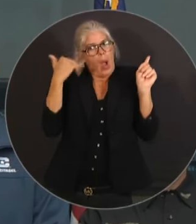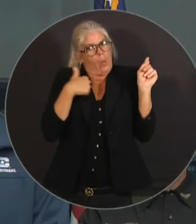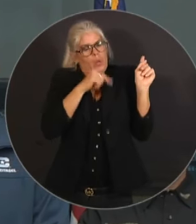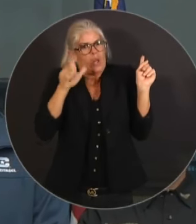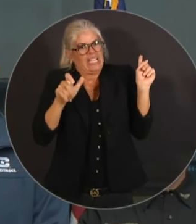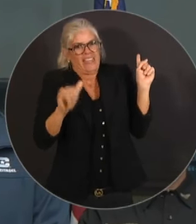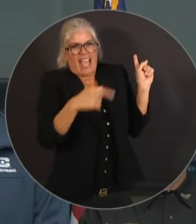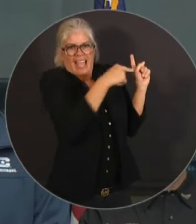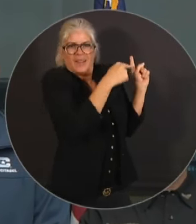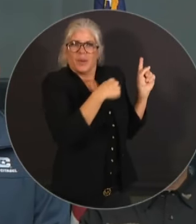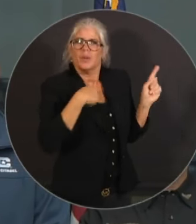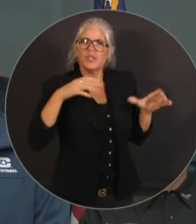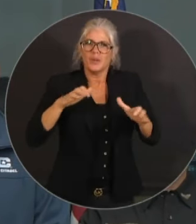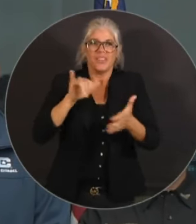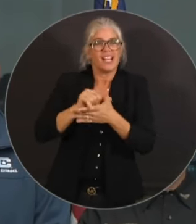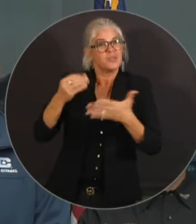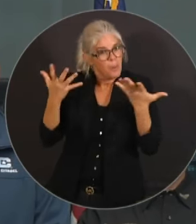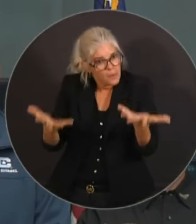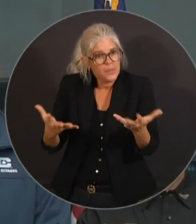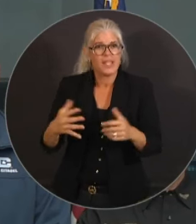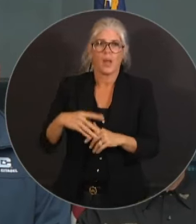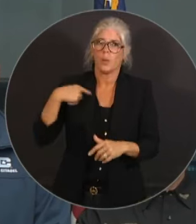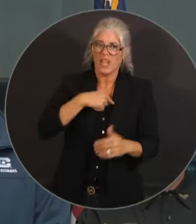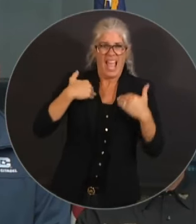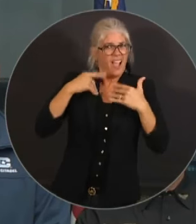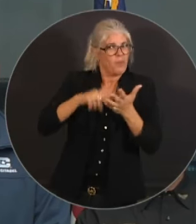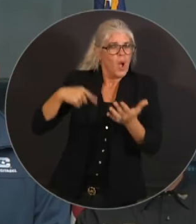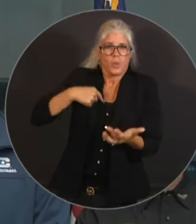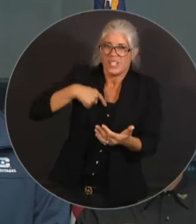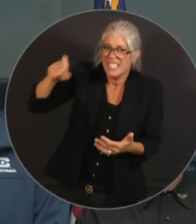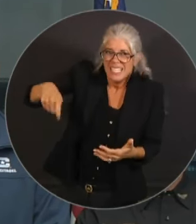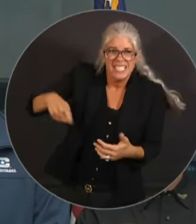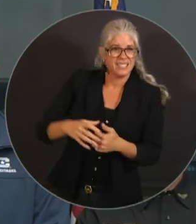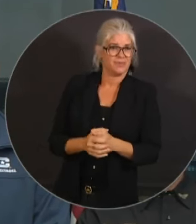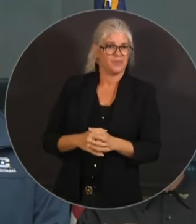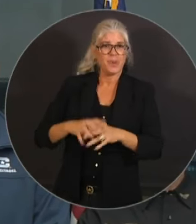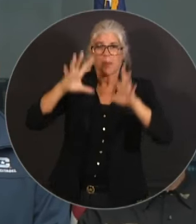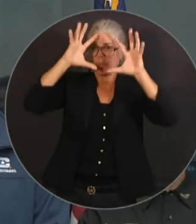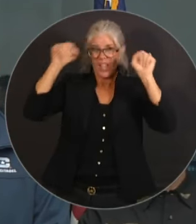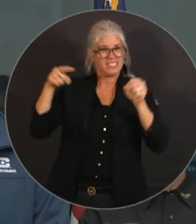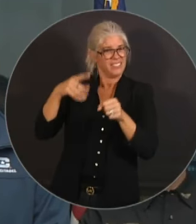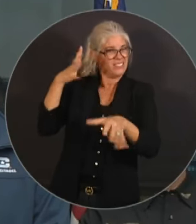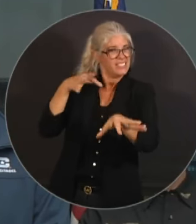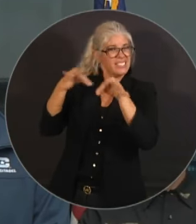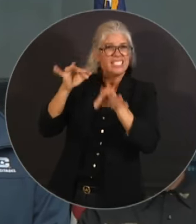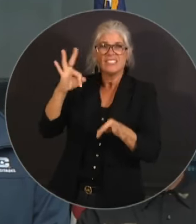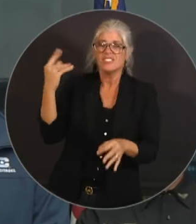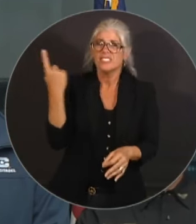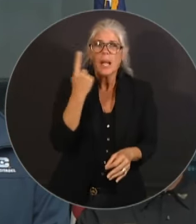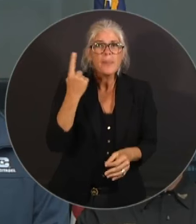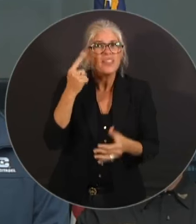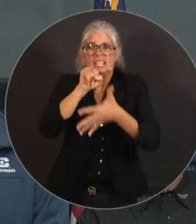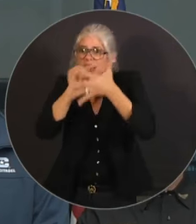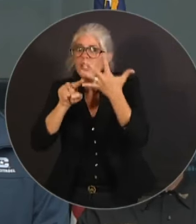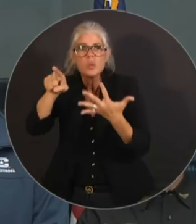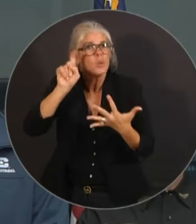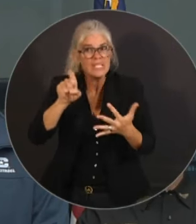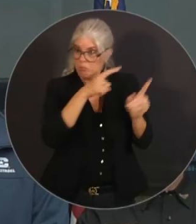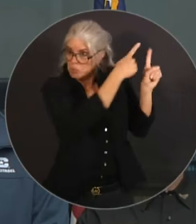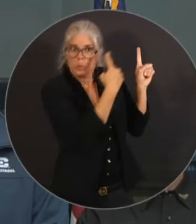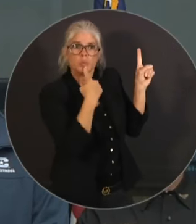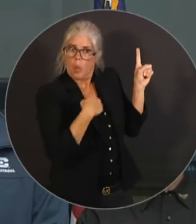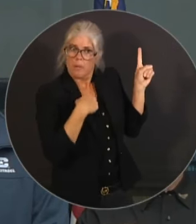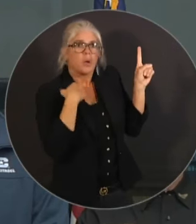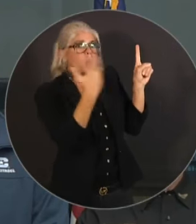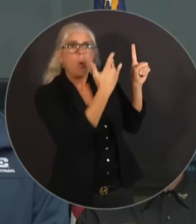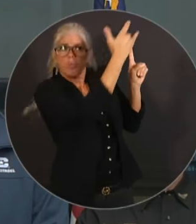we do. So we have what we need. The president said if there's something else you need, call or send a